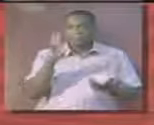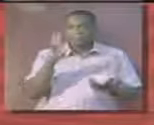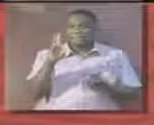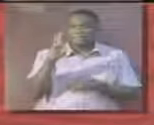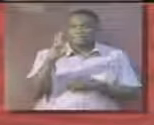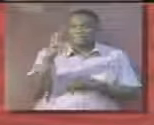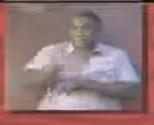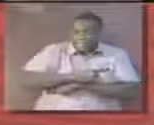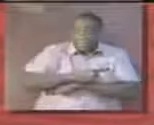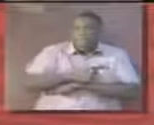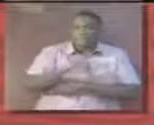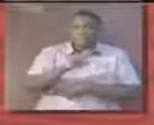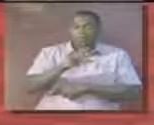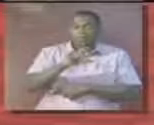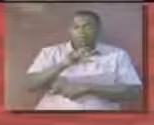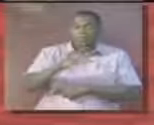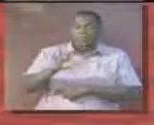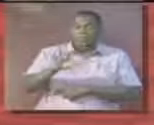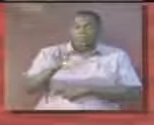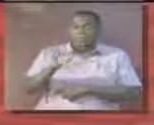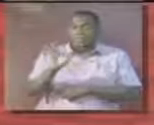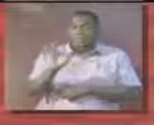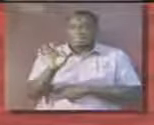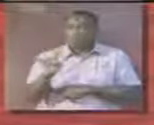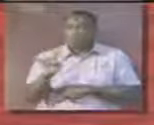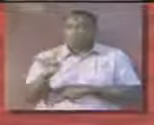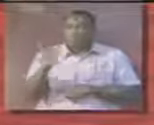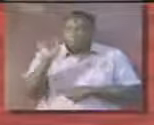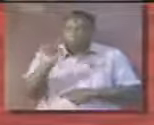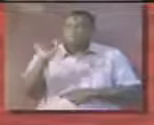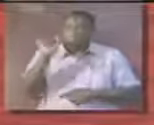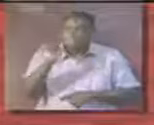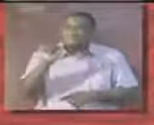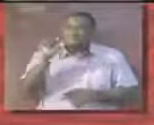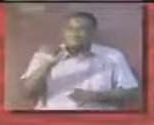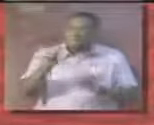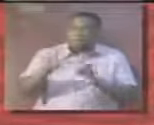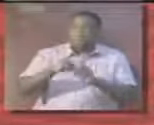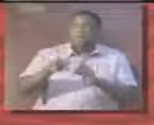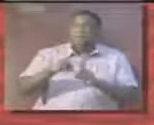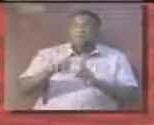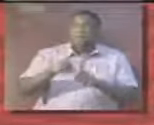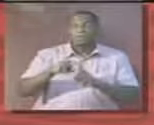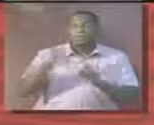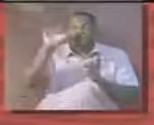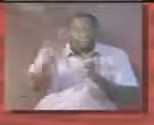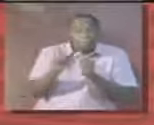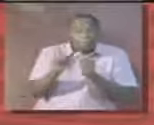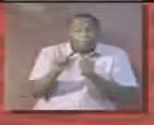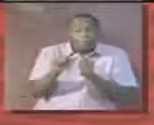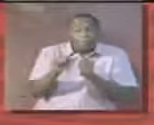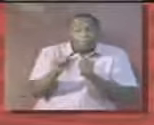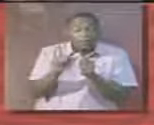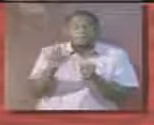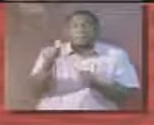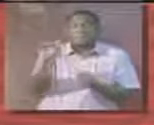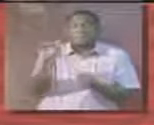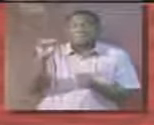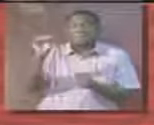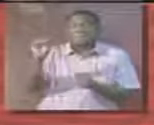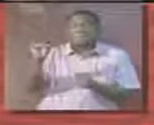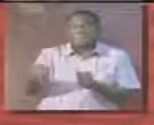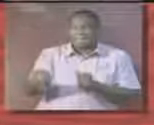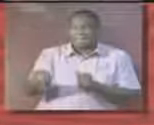191 cases per day, we need to remember that of that, approximately 10% of